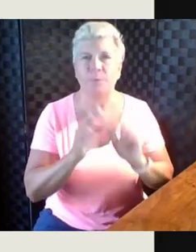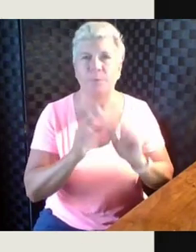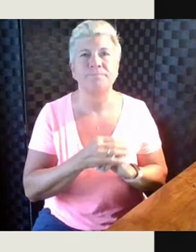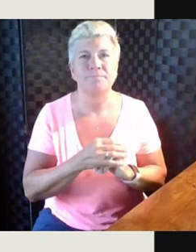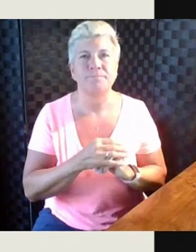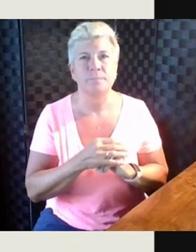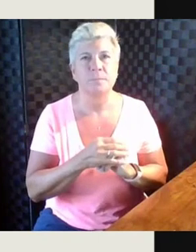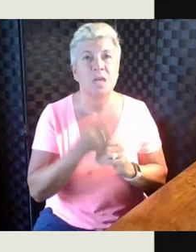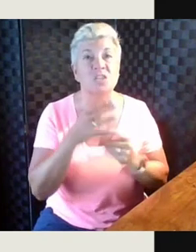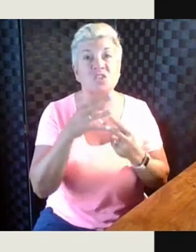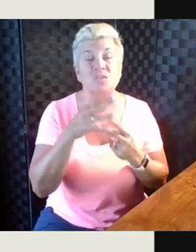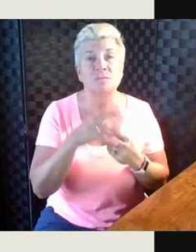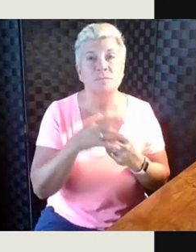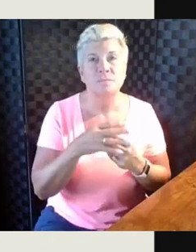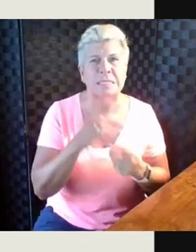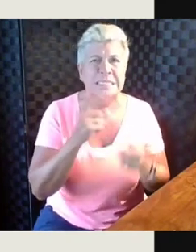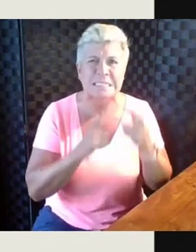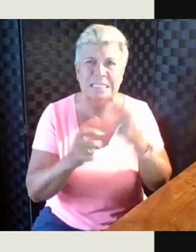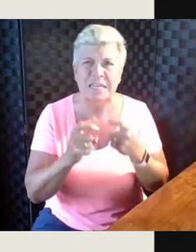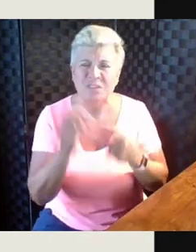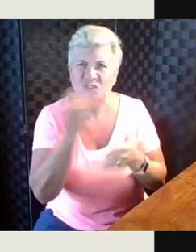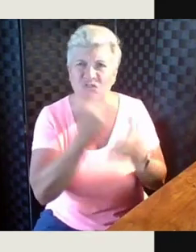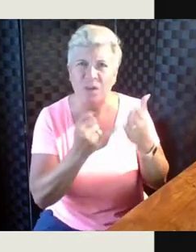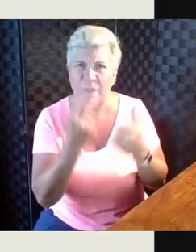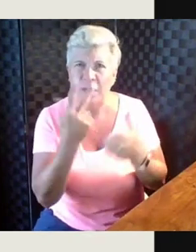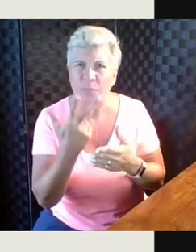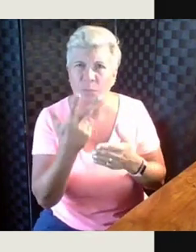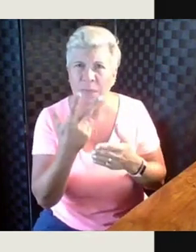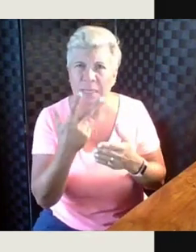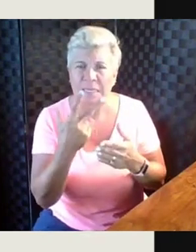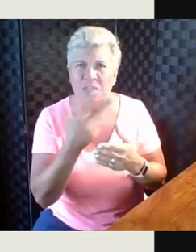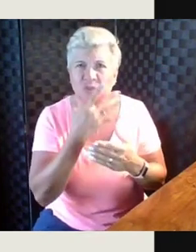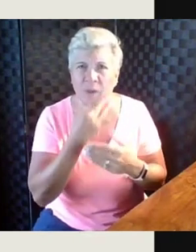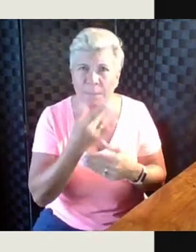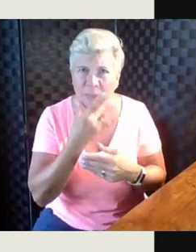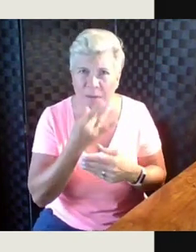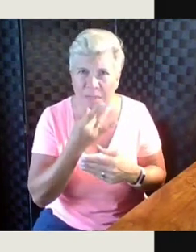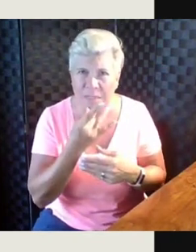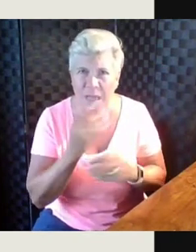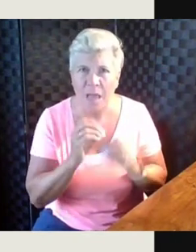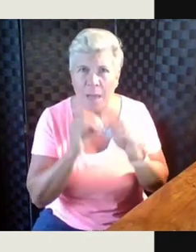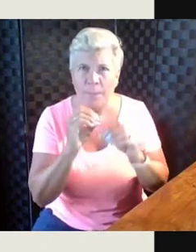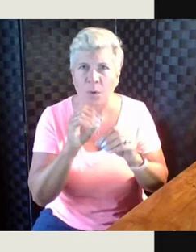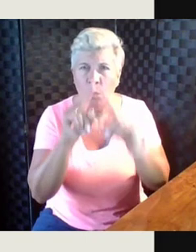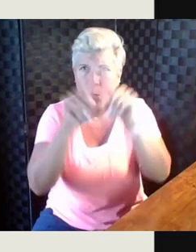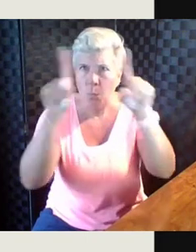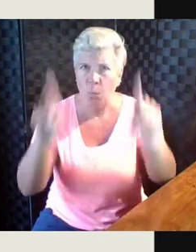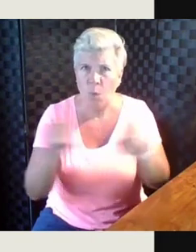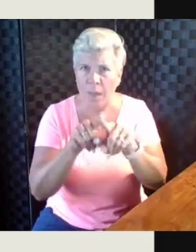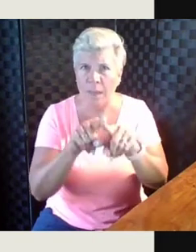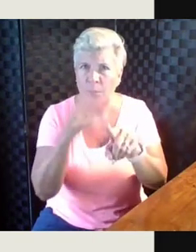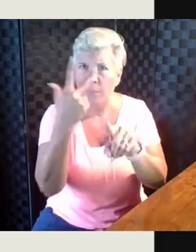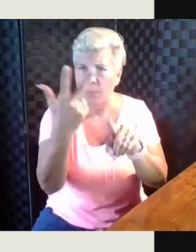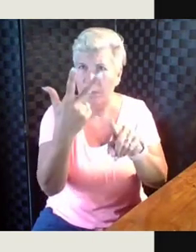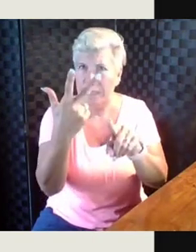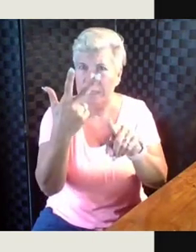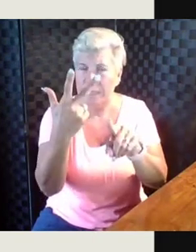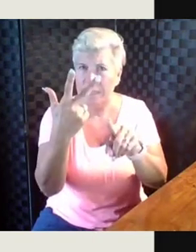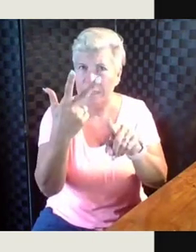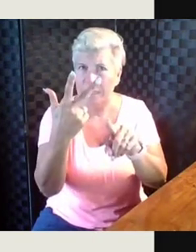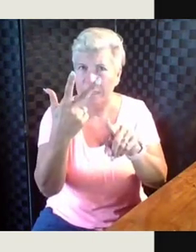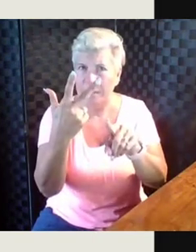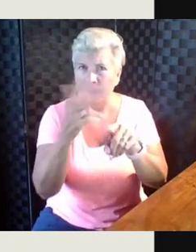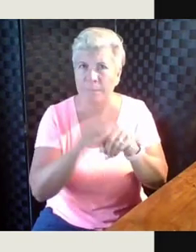one. Instead of drawing 3 strawberries, I could just put 1 rectangle with a 3 on the